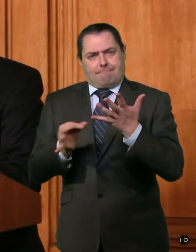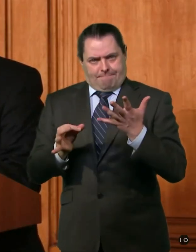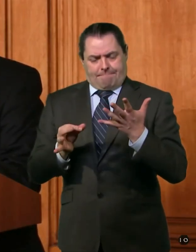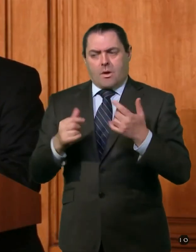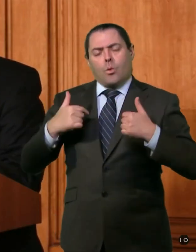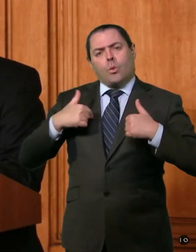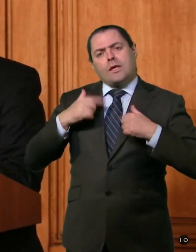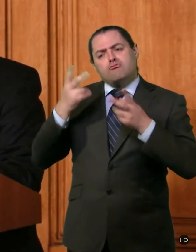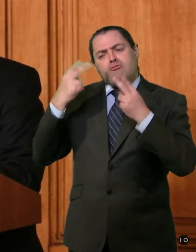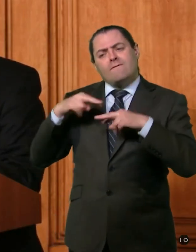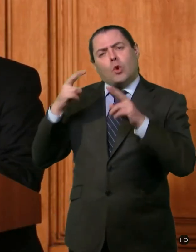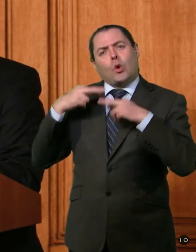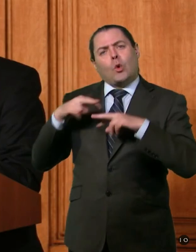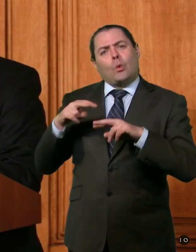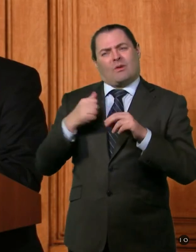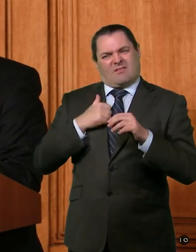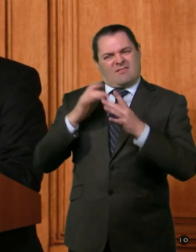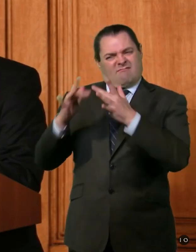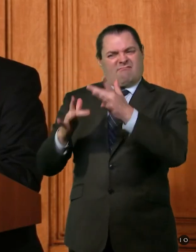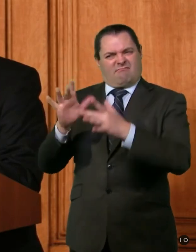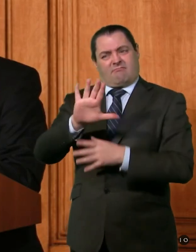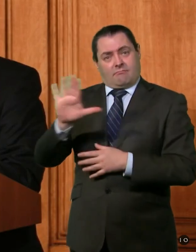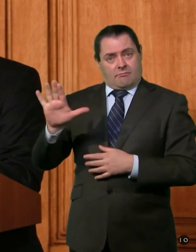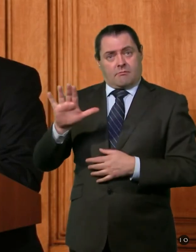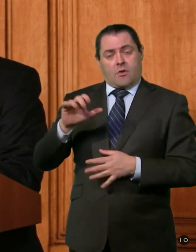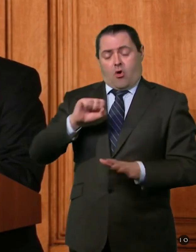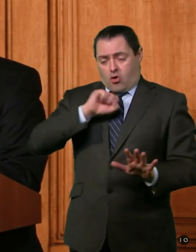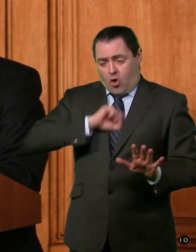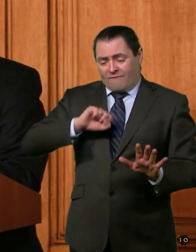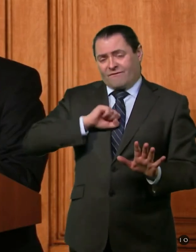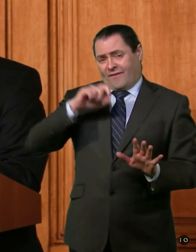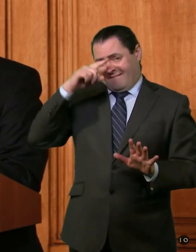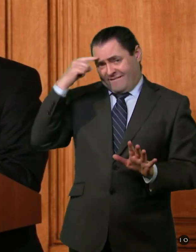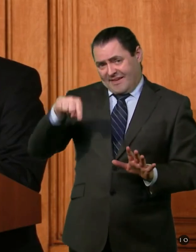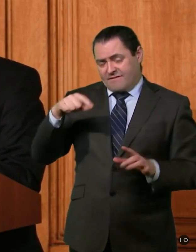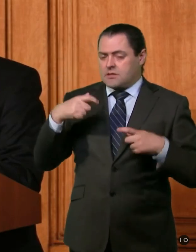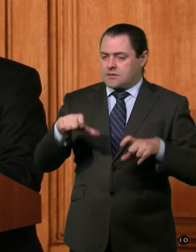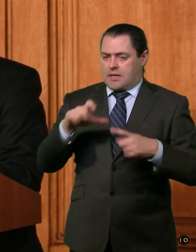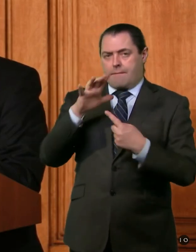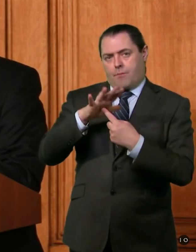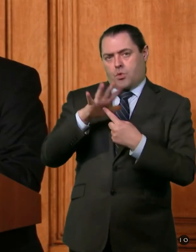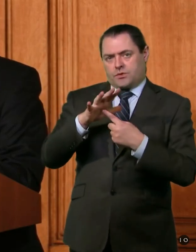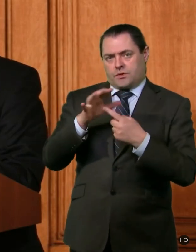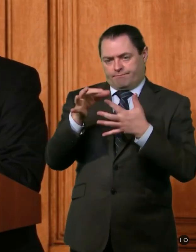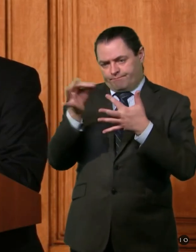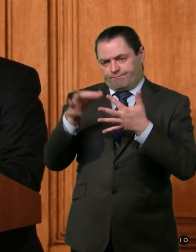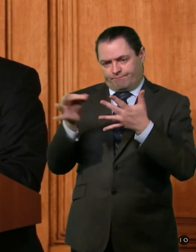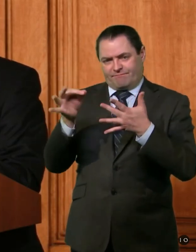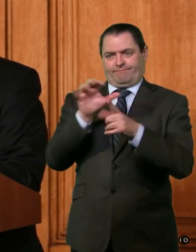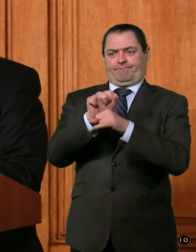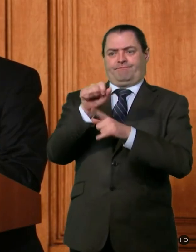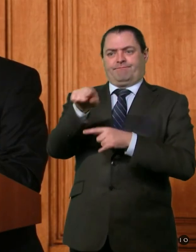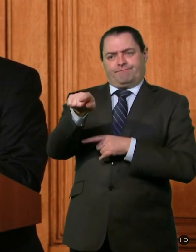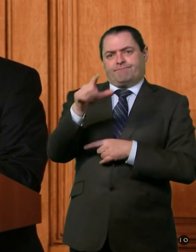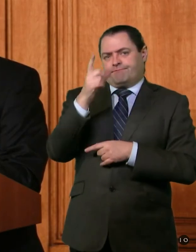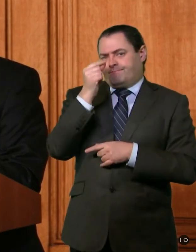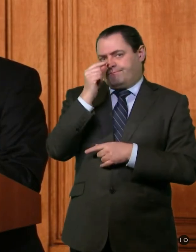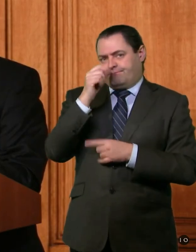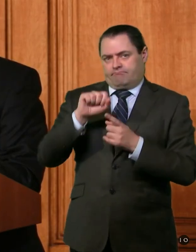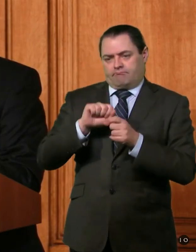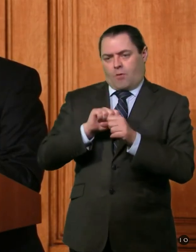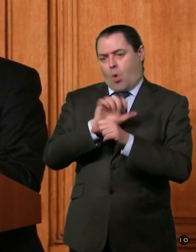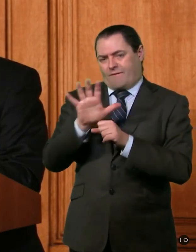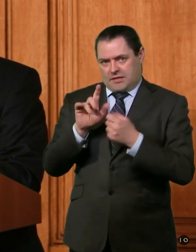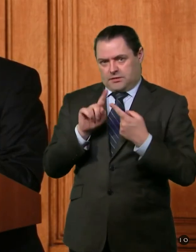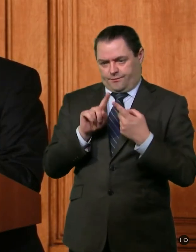cough and fever are extremely important still in terms of the recognition of COVID-19. In addition, the